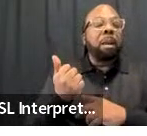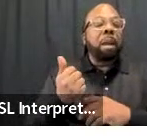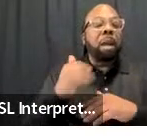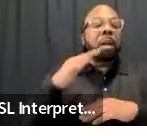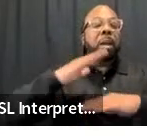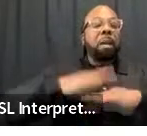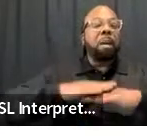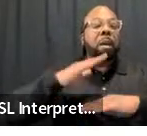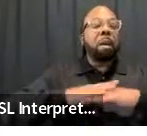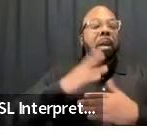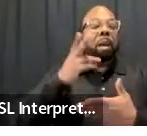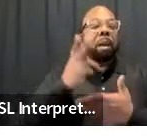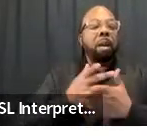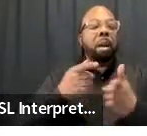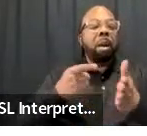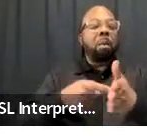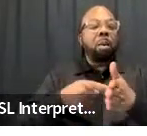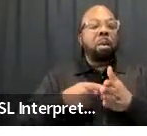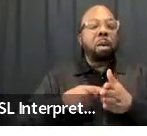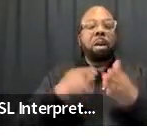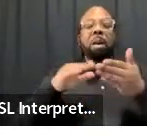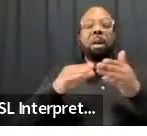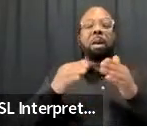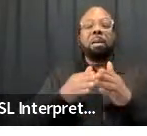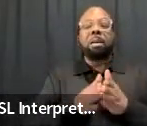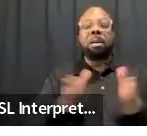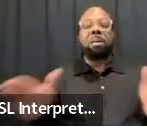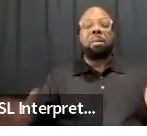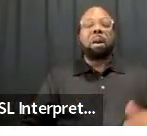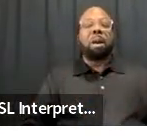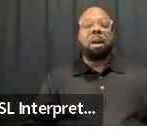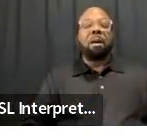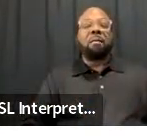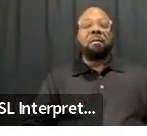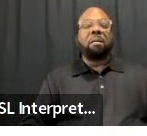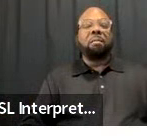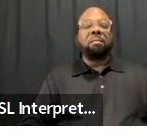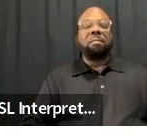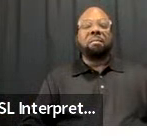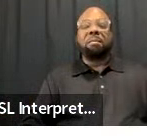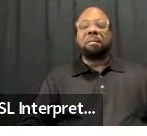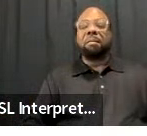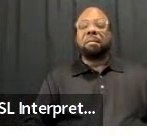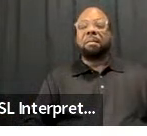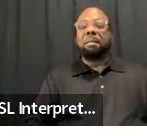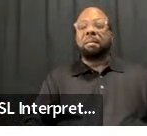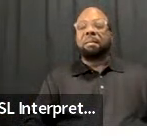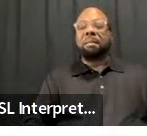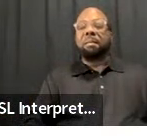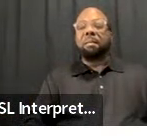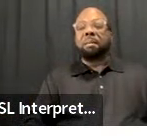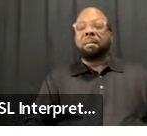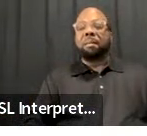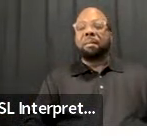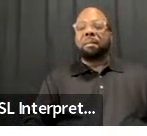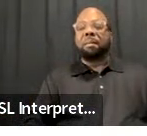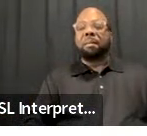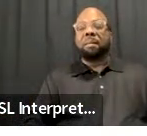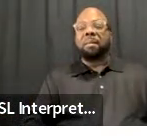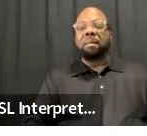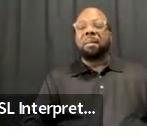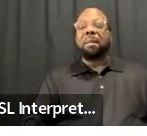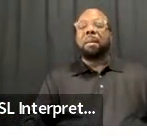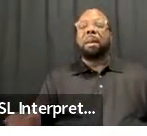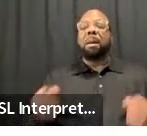citywide? This is again from Jen. Yeah, that's an excellent question. And in fact, many other cities that we've studied, when they are tackling